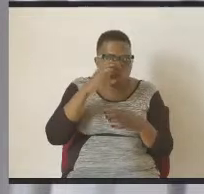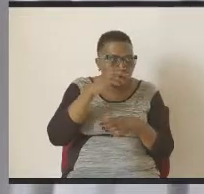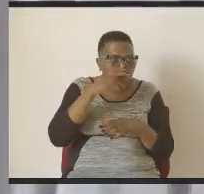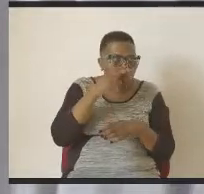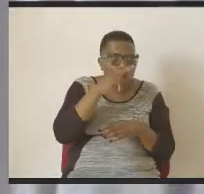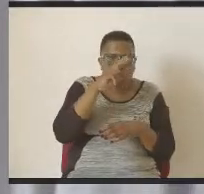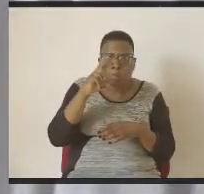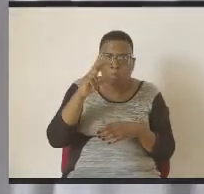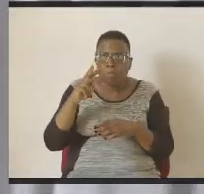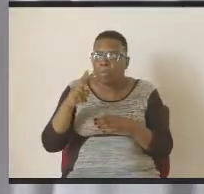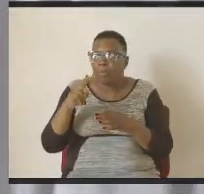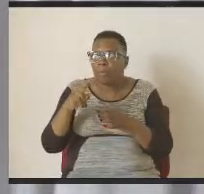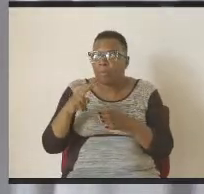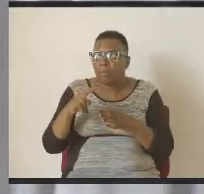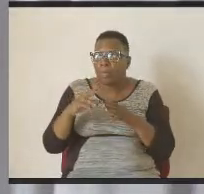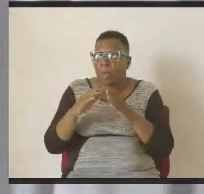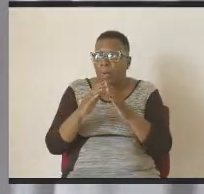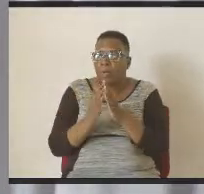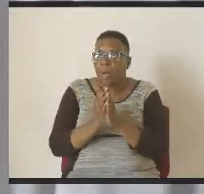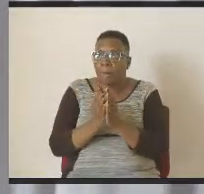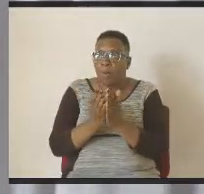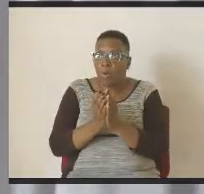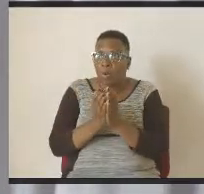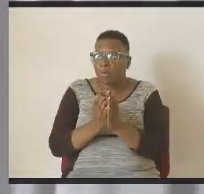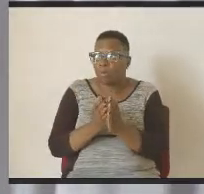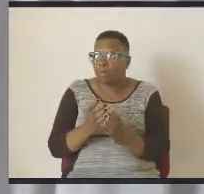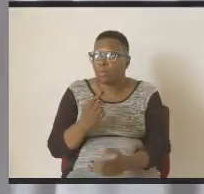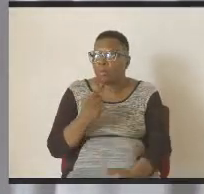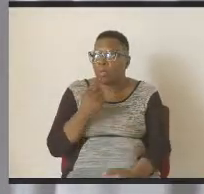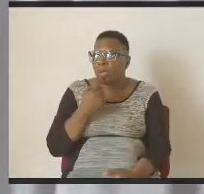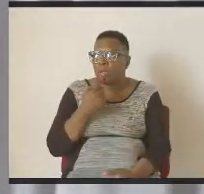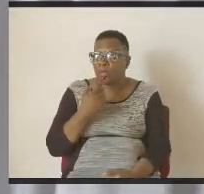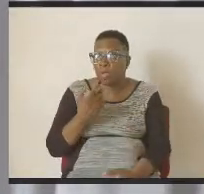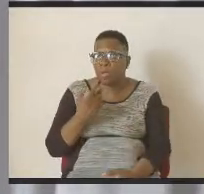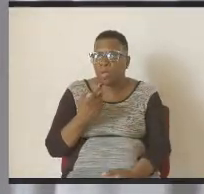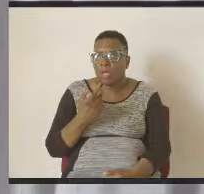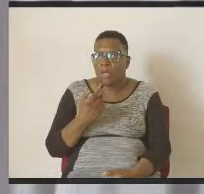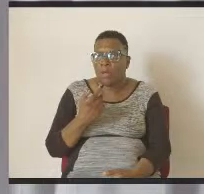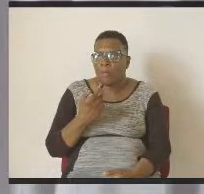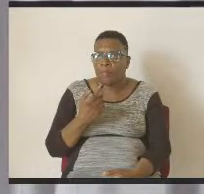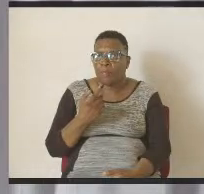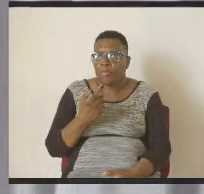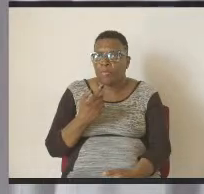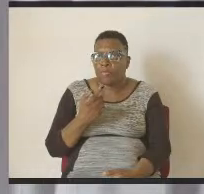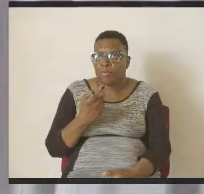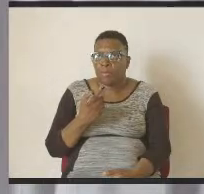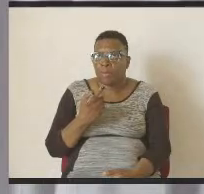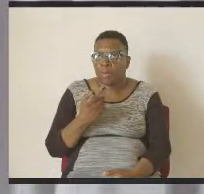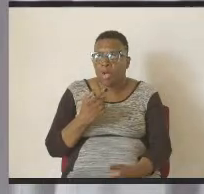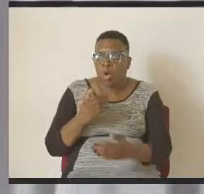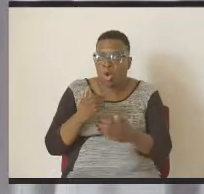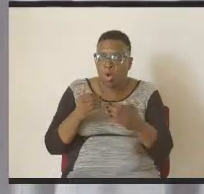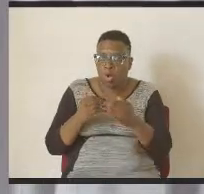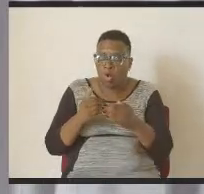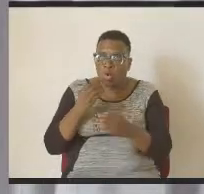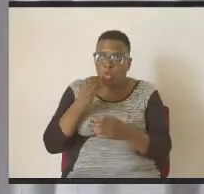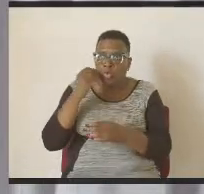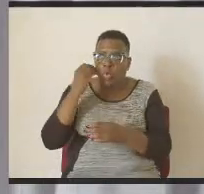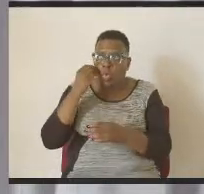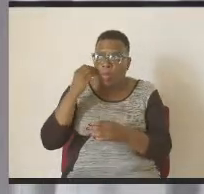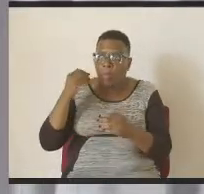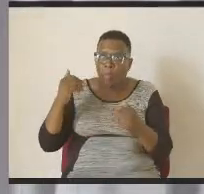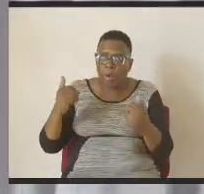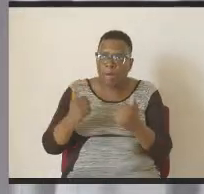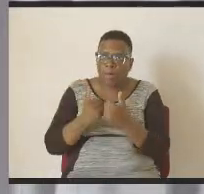in the Journal of Safety and Science, concluded that the close-to-home effect holds for male and female drivers of